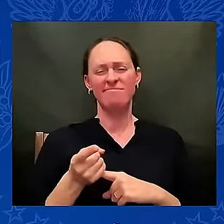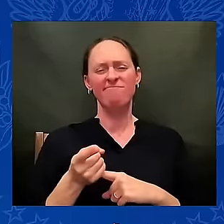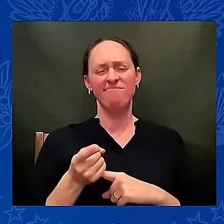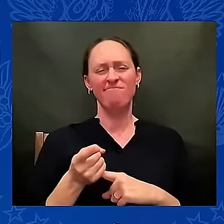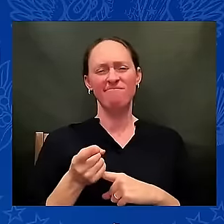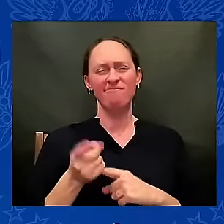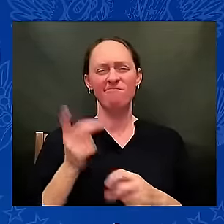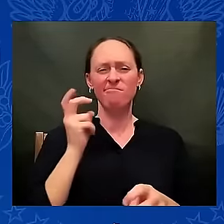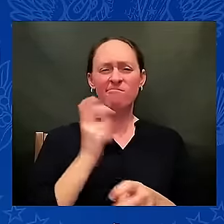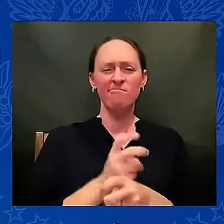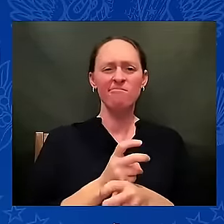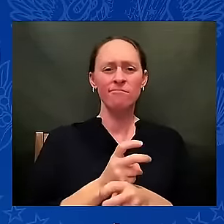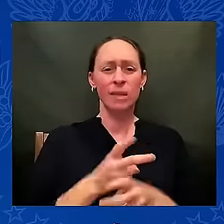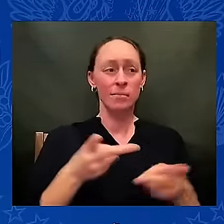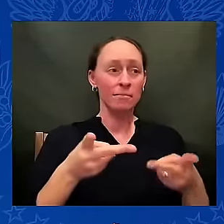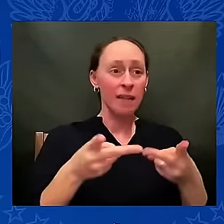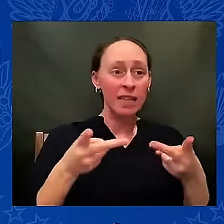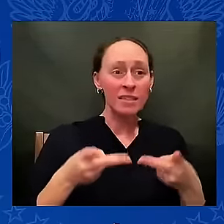a part of.